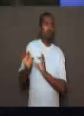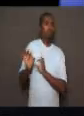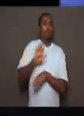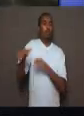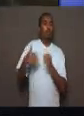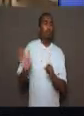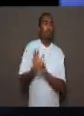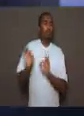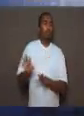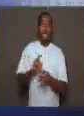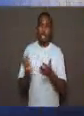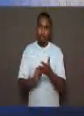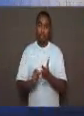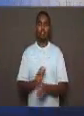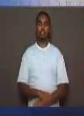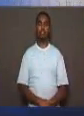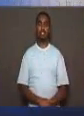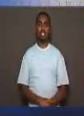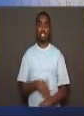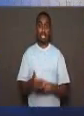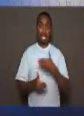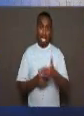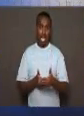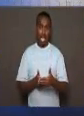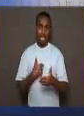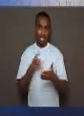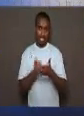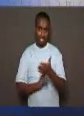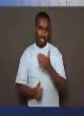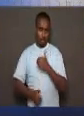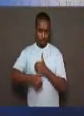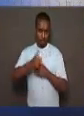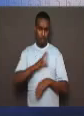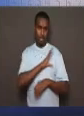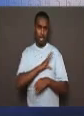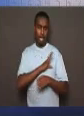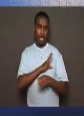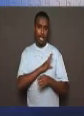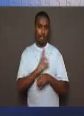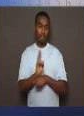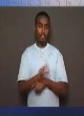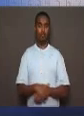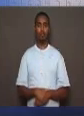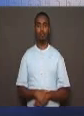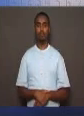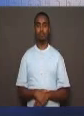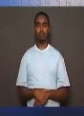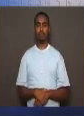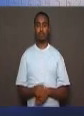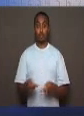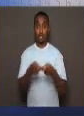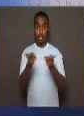all and write it down. Then, list the main characters of the film, the